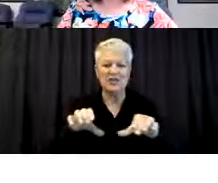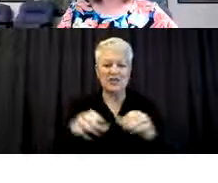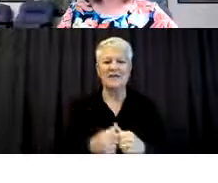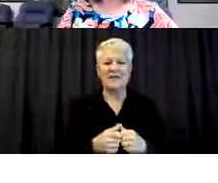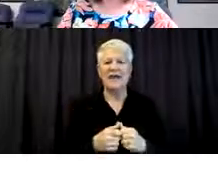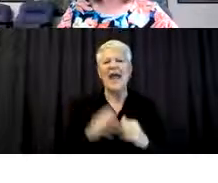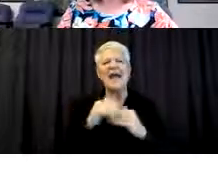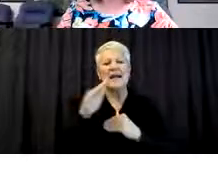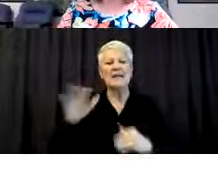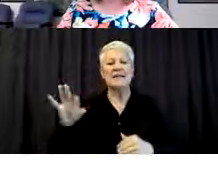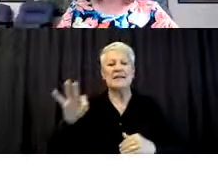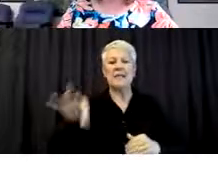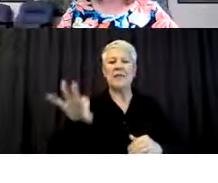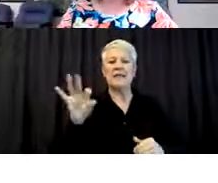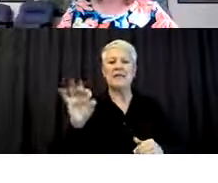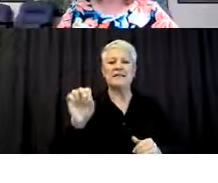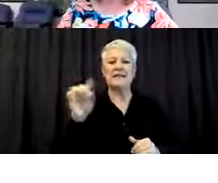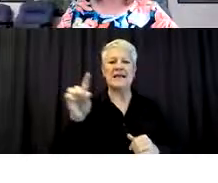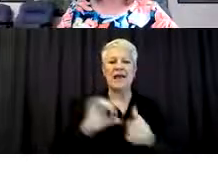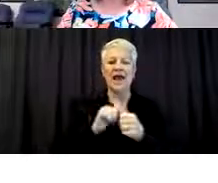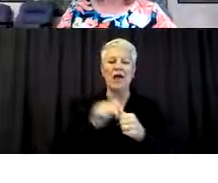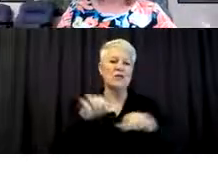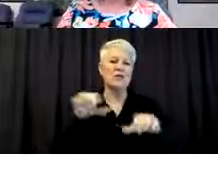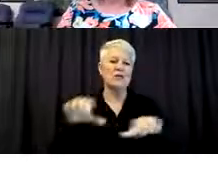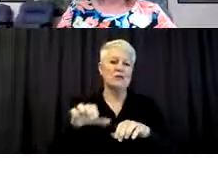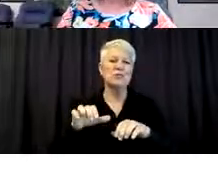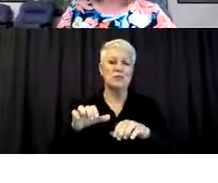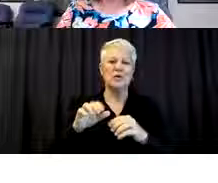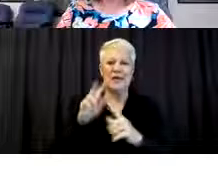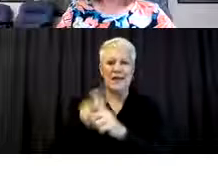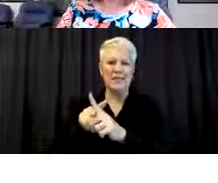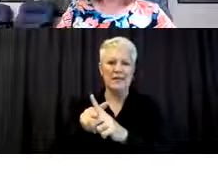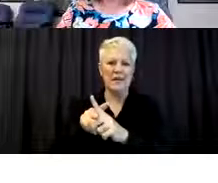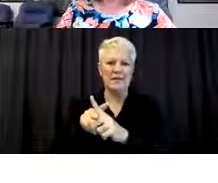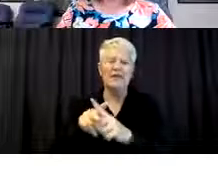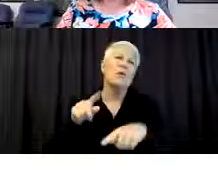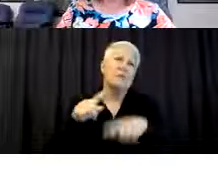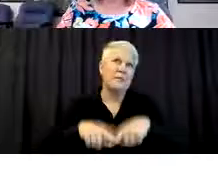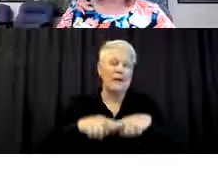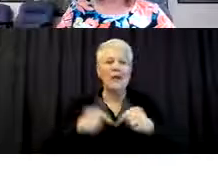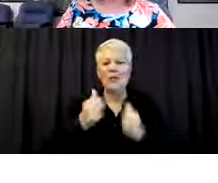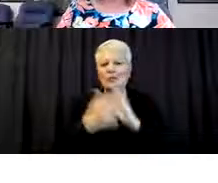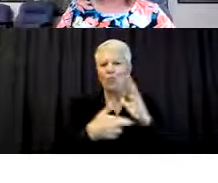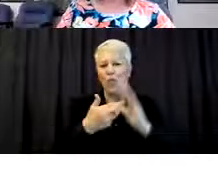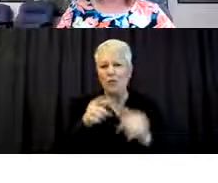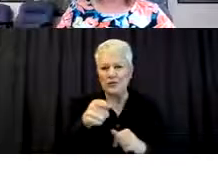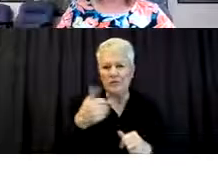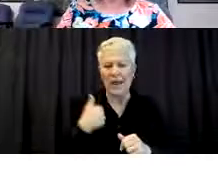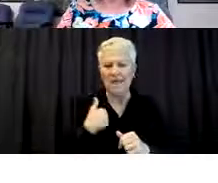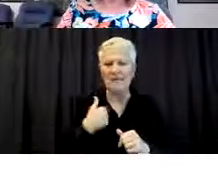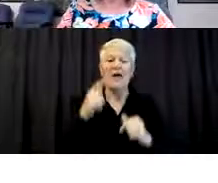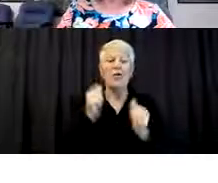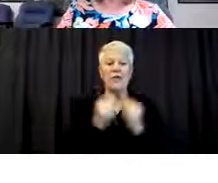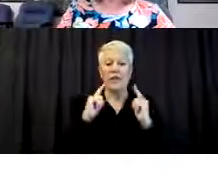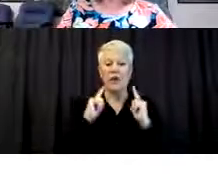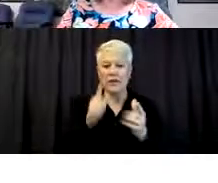least plant the seed for how you could go about implementing, depending on what role or roles you play, early